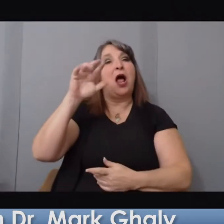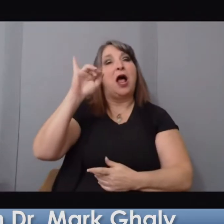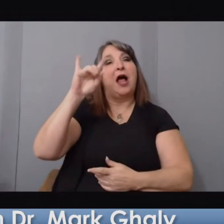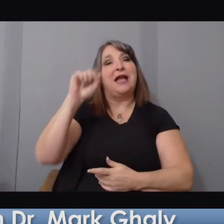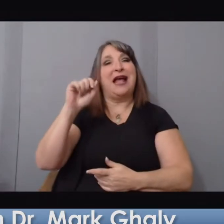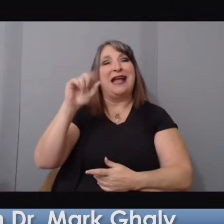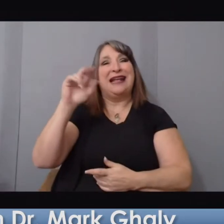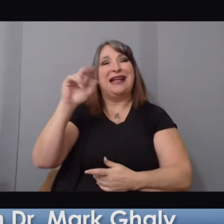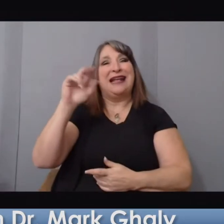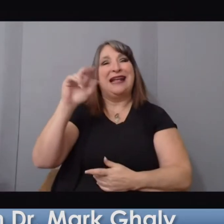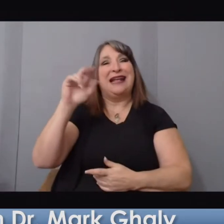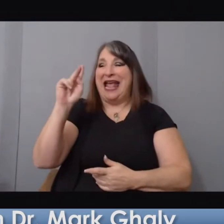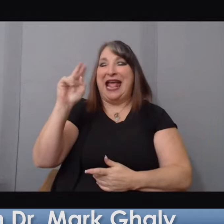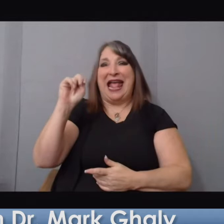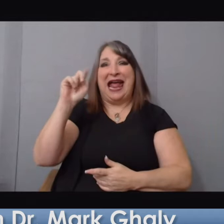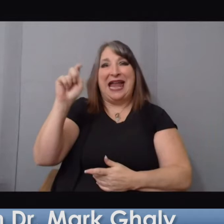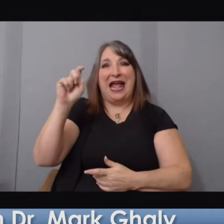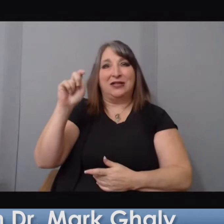KNX News Radio.